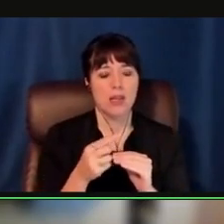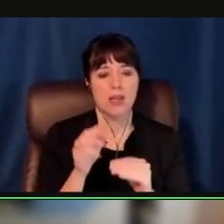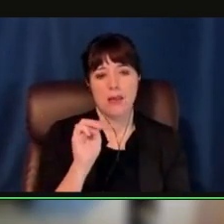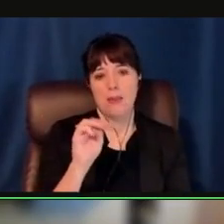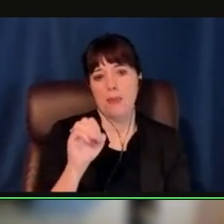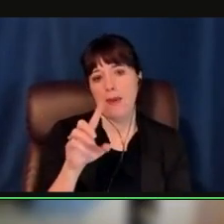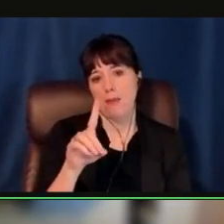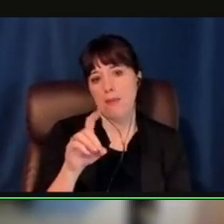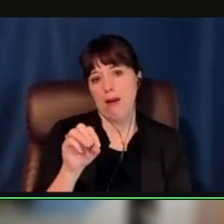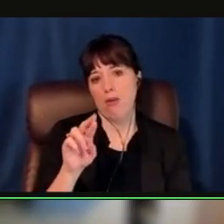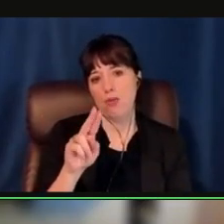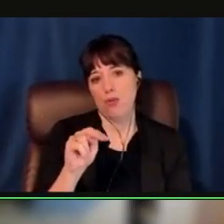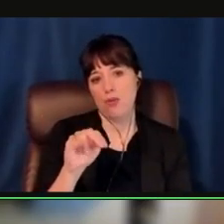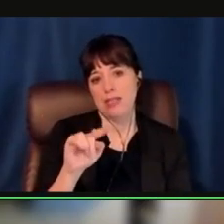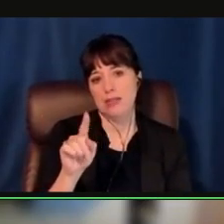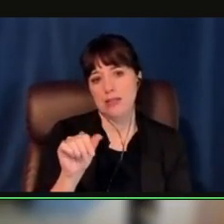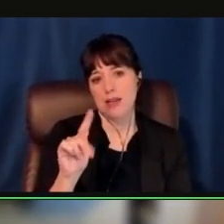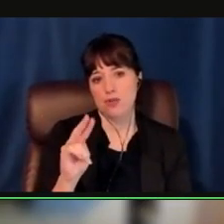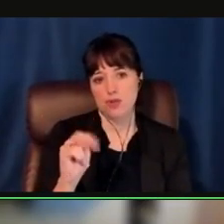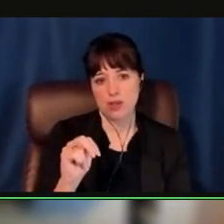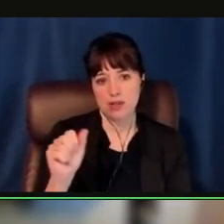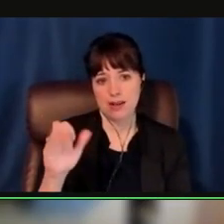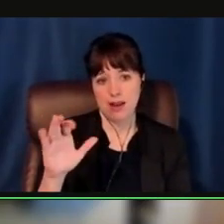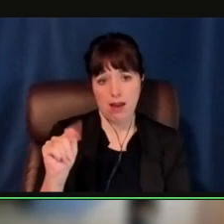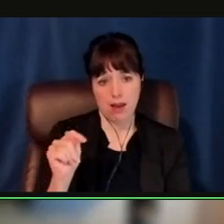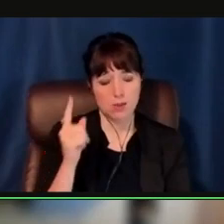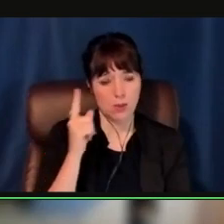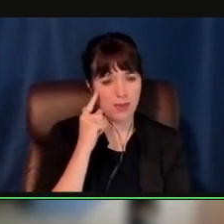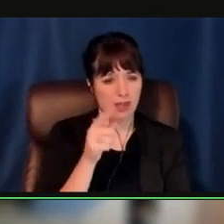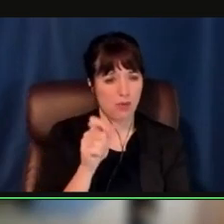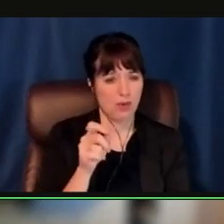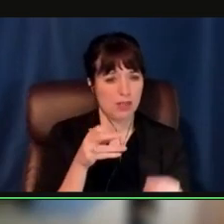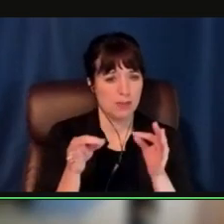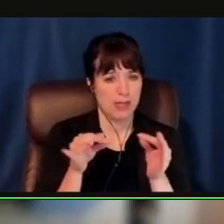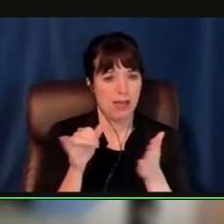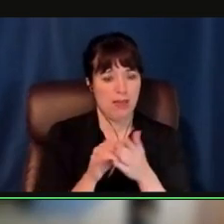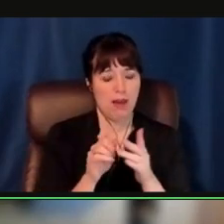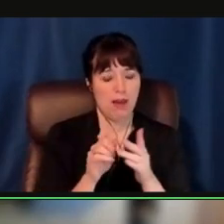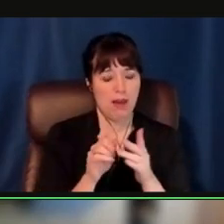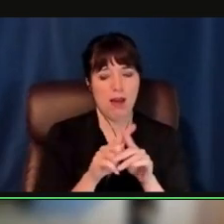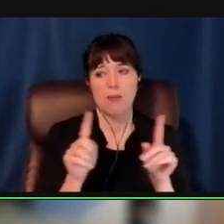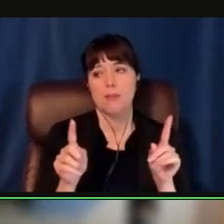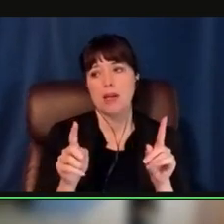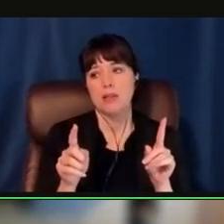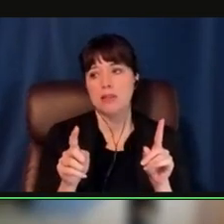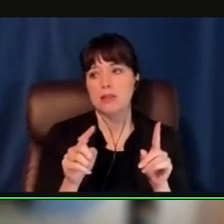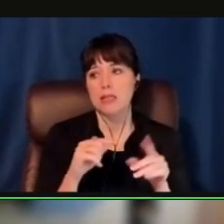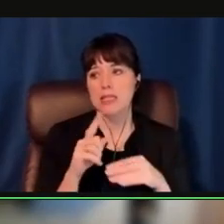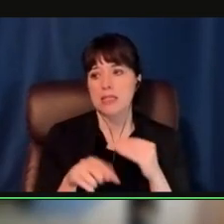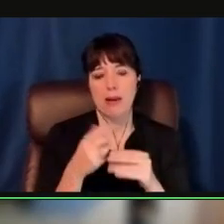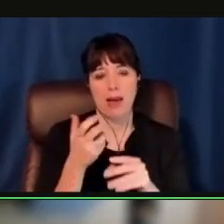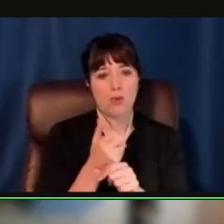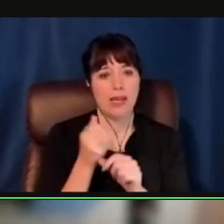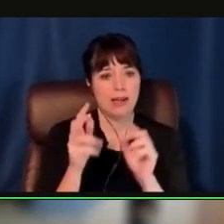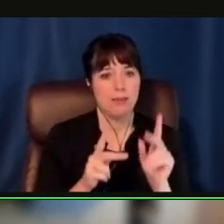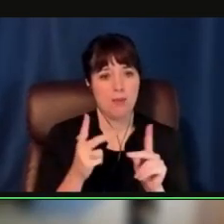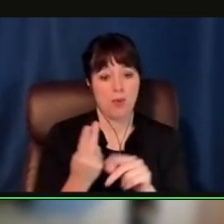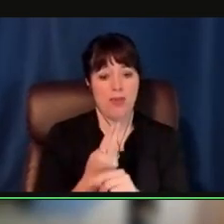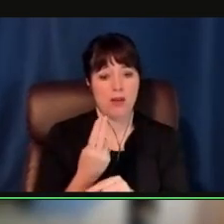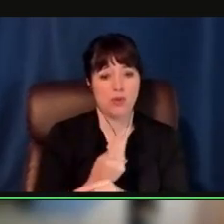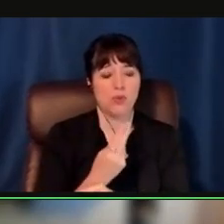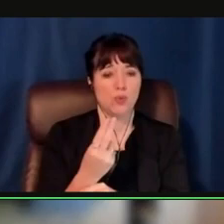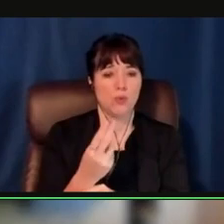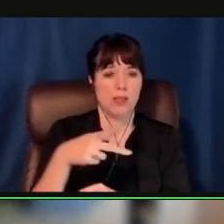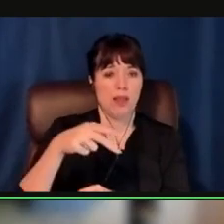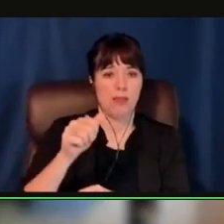Modernization Act, and so I think that he can explain that, but it is about getting people that use the packaging